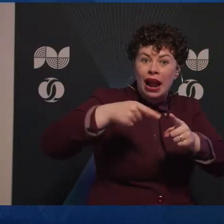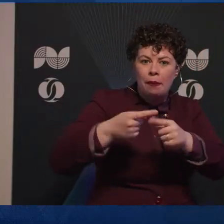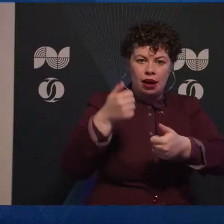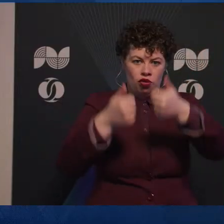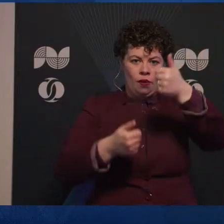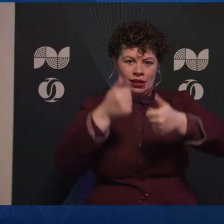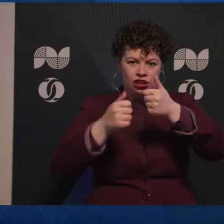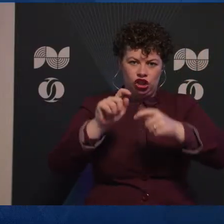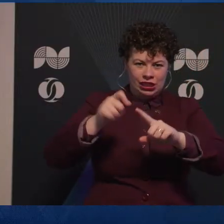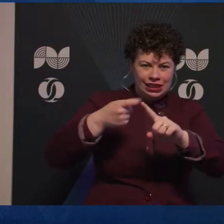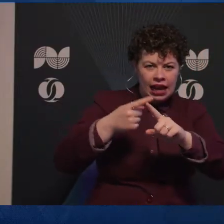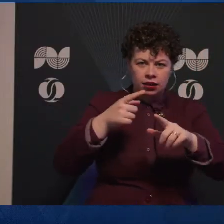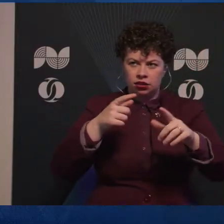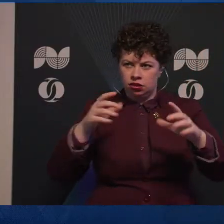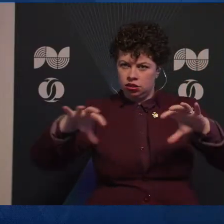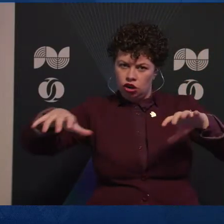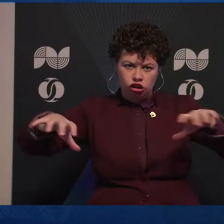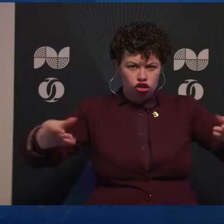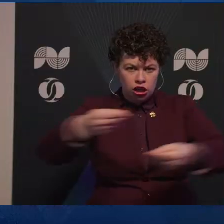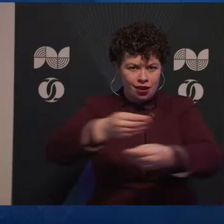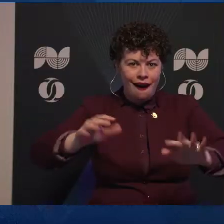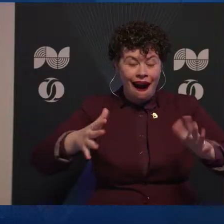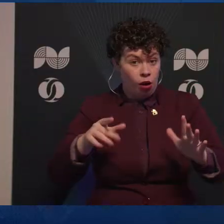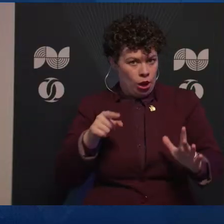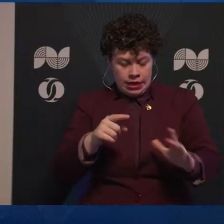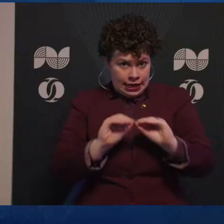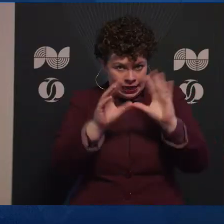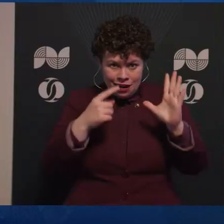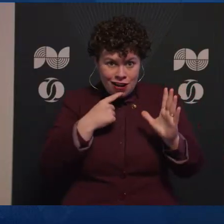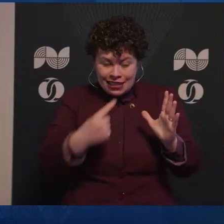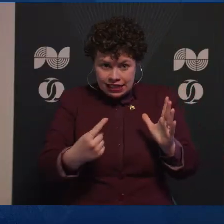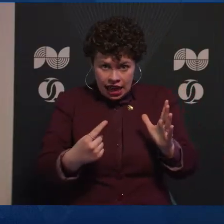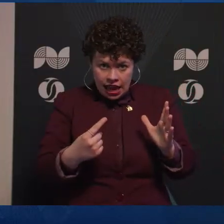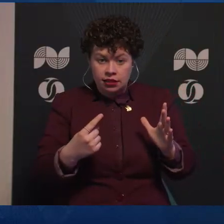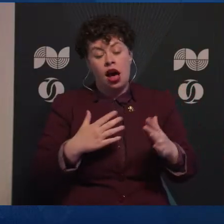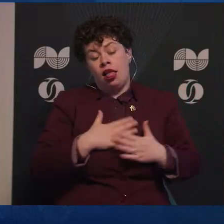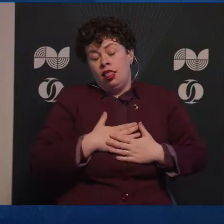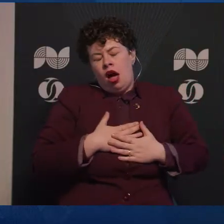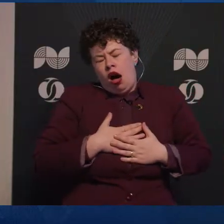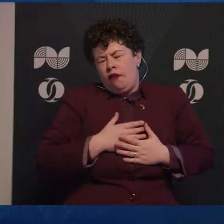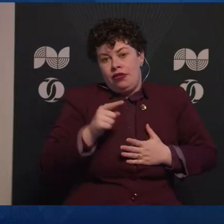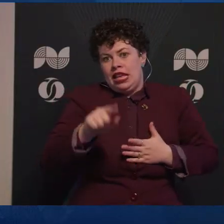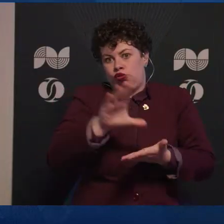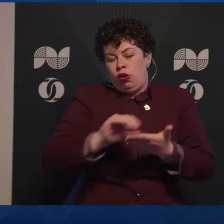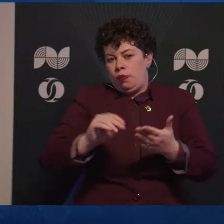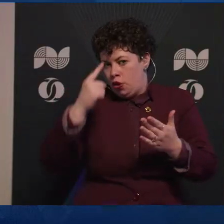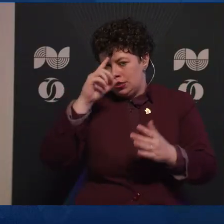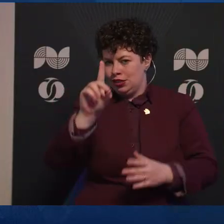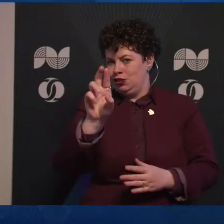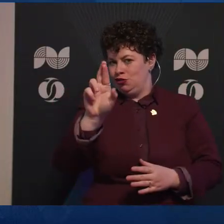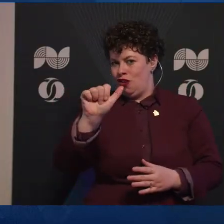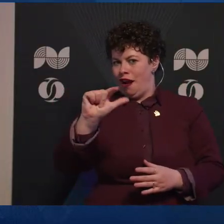advocates local content requirements. That is pretty disturbing to me, even though I love Draghi, I love the Draghi report, okay? In almost every other